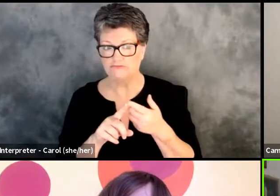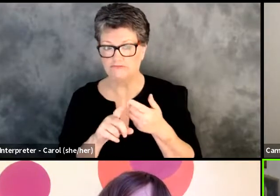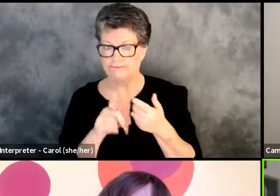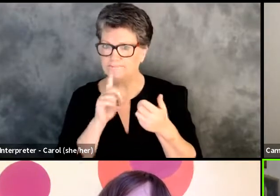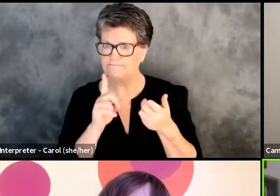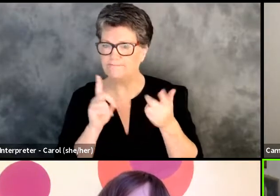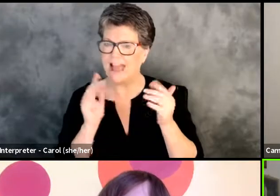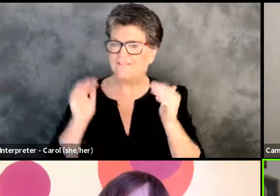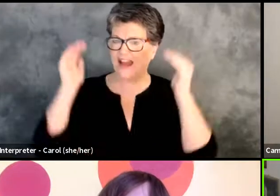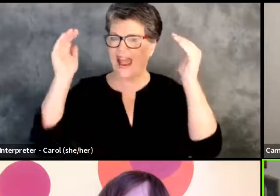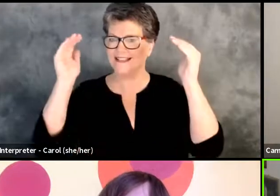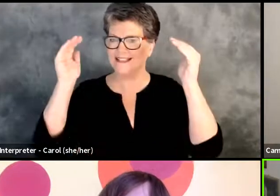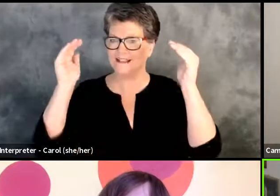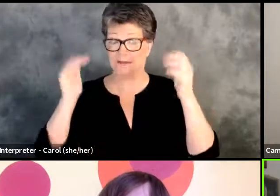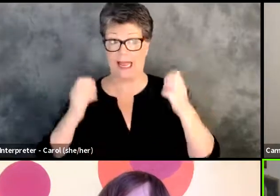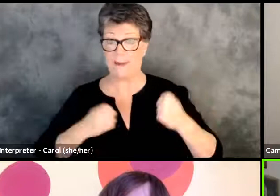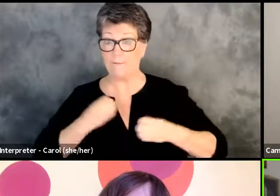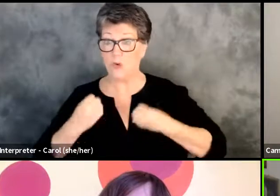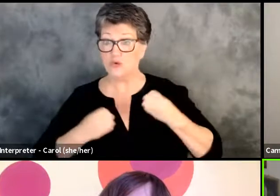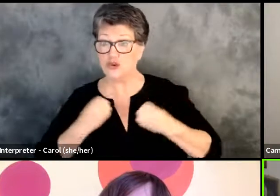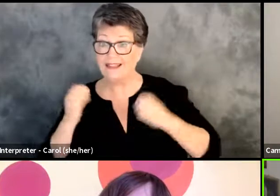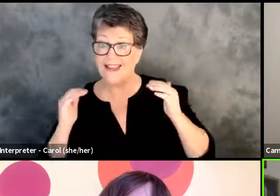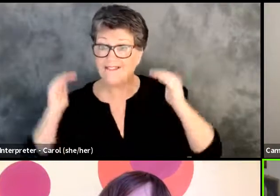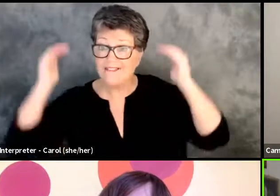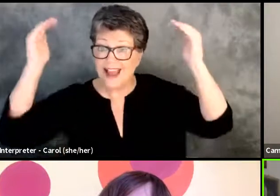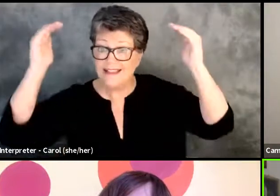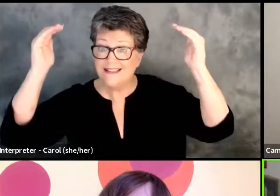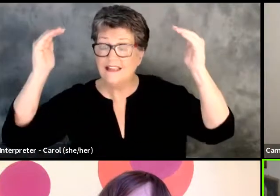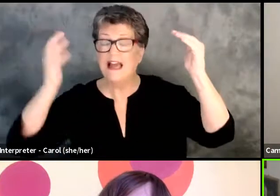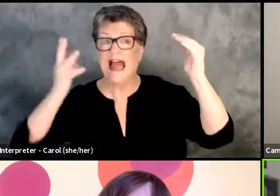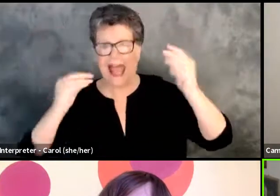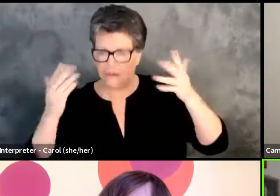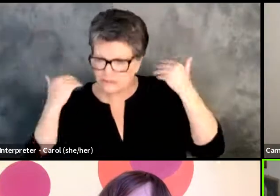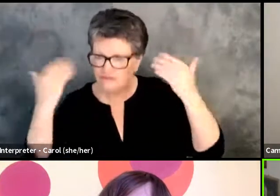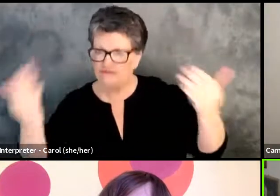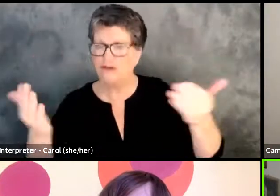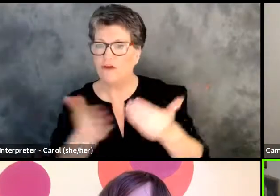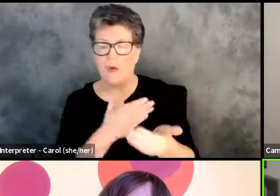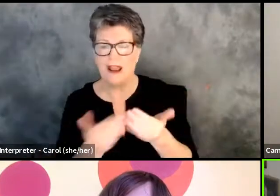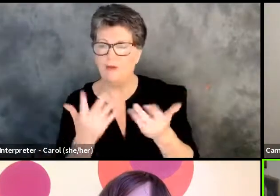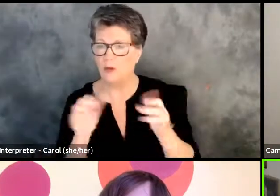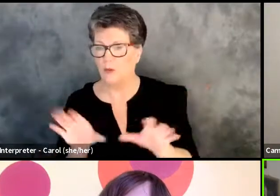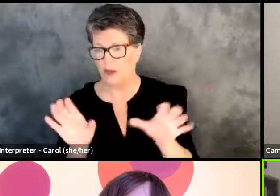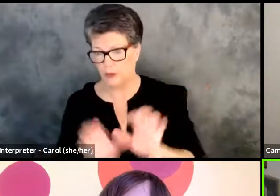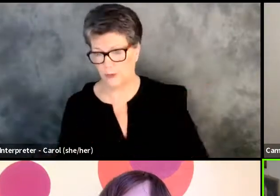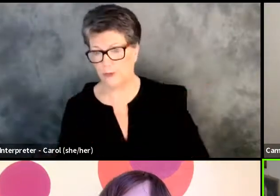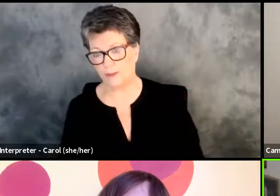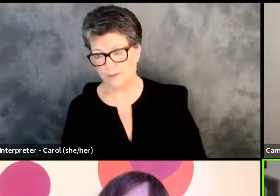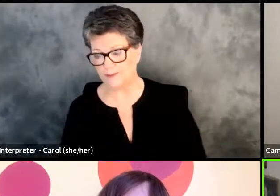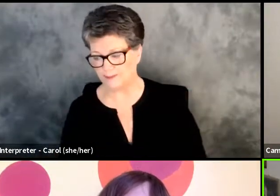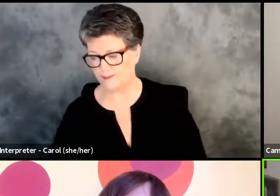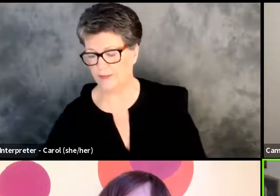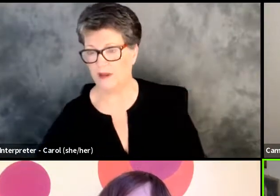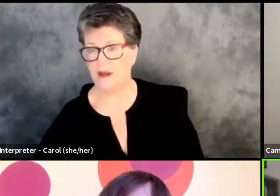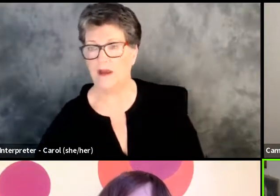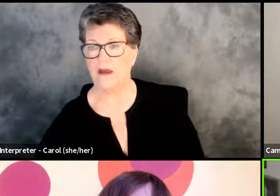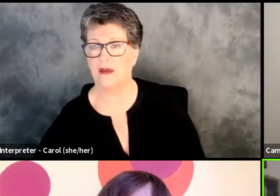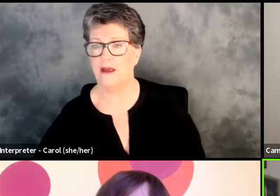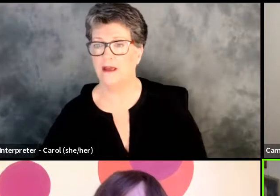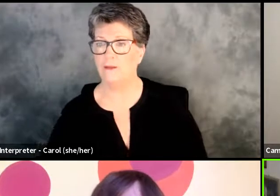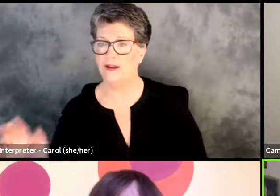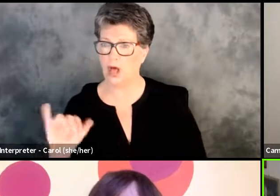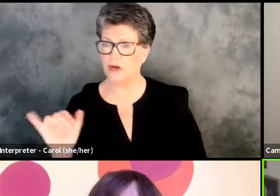advance emotionally, and then move forward in whatever it is we're trying to do. But it also is a